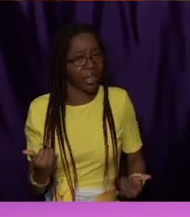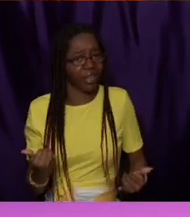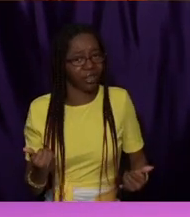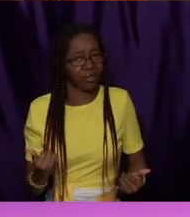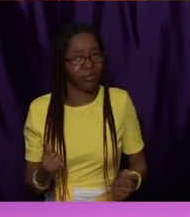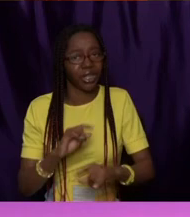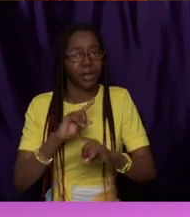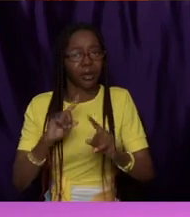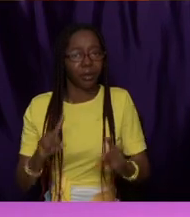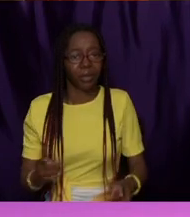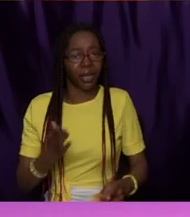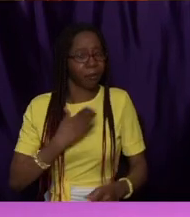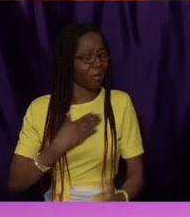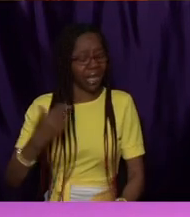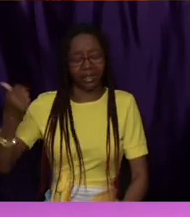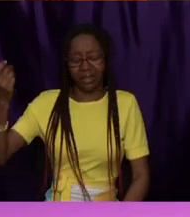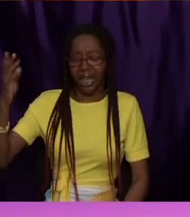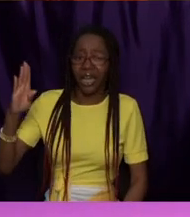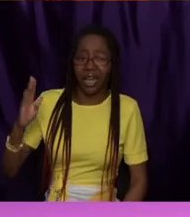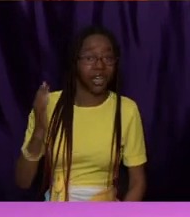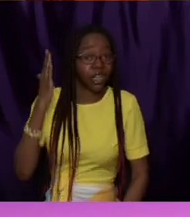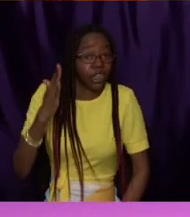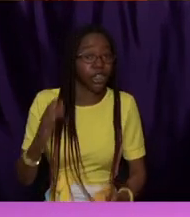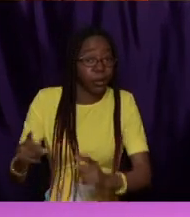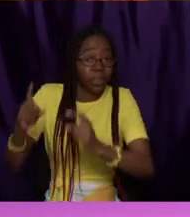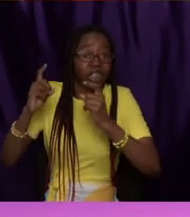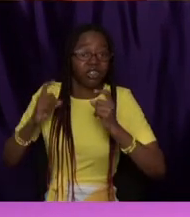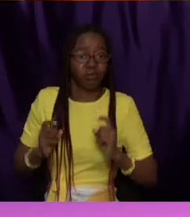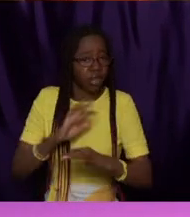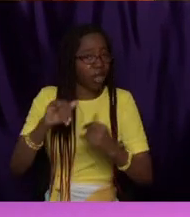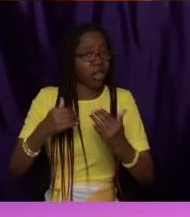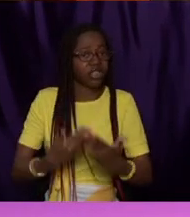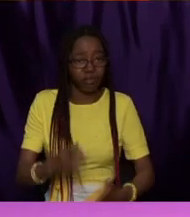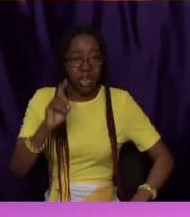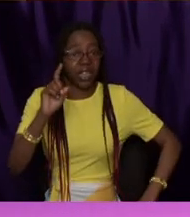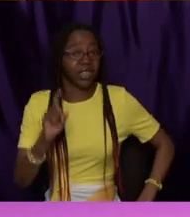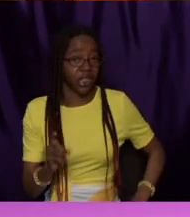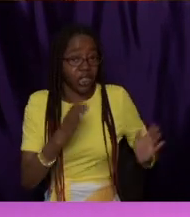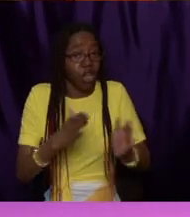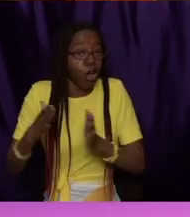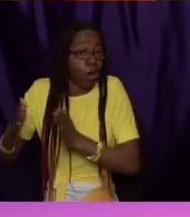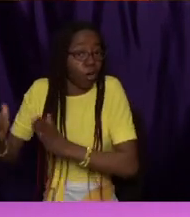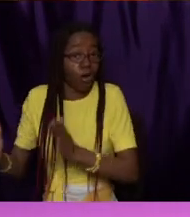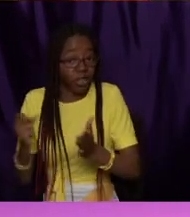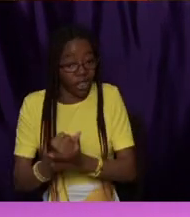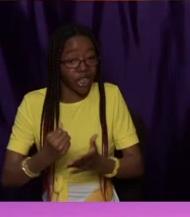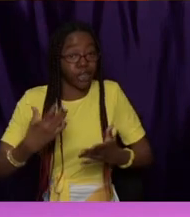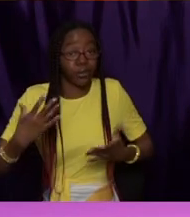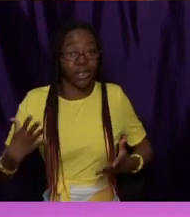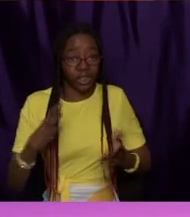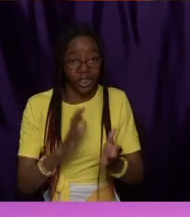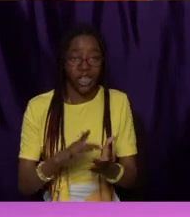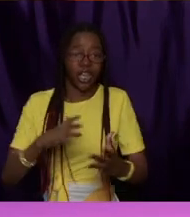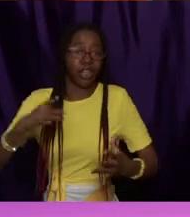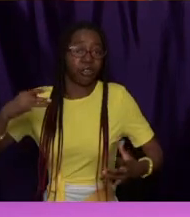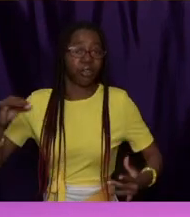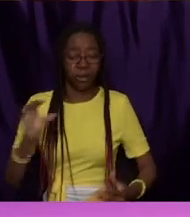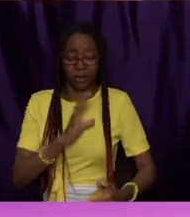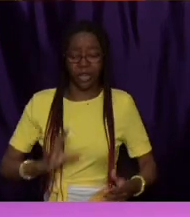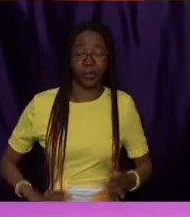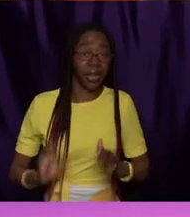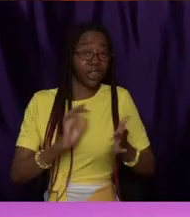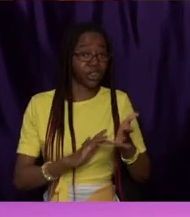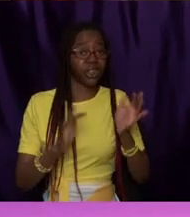Tobin, my God, shall supply all my need according to his riches in glory by